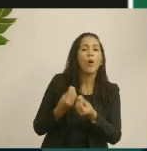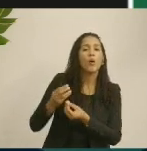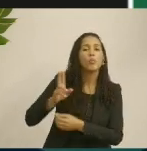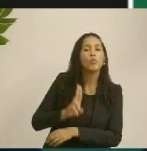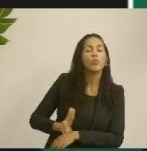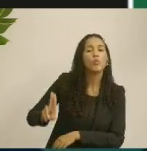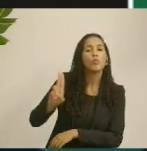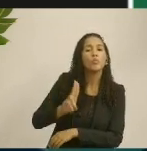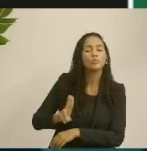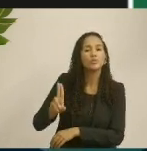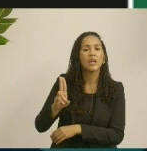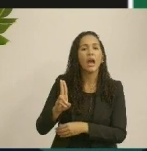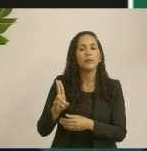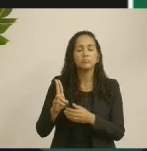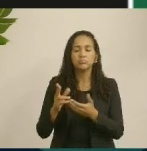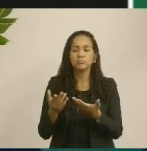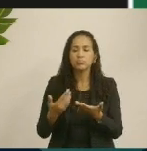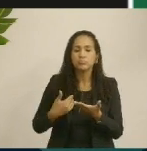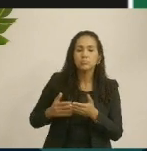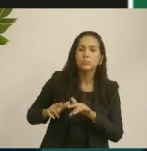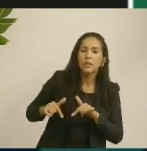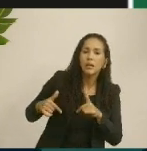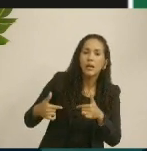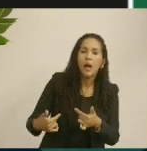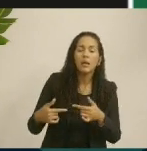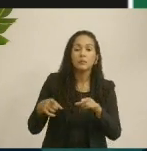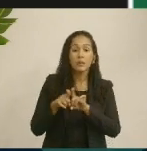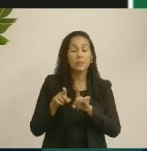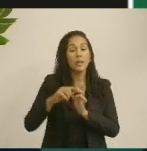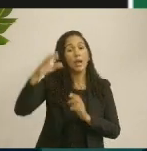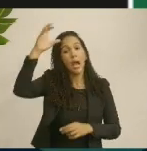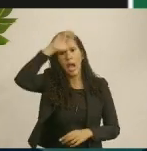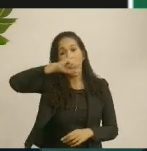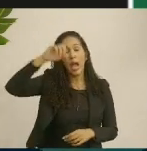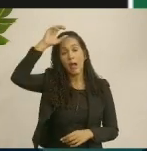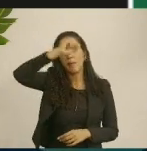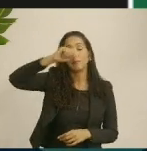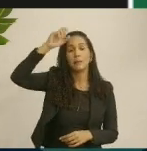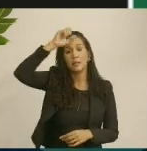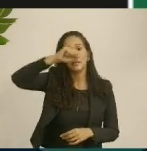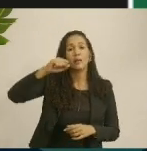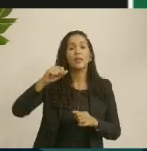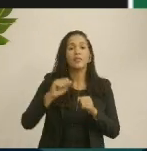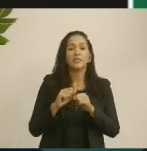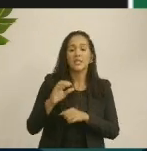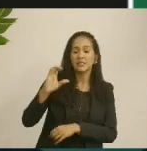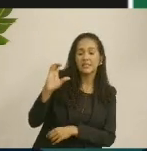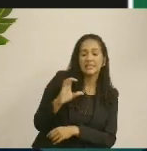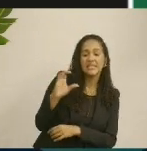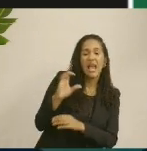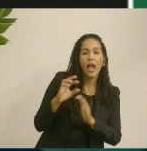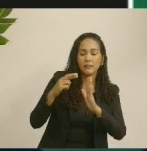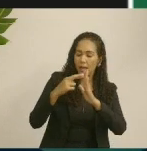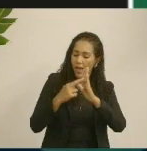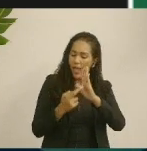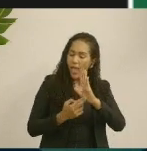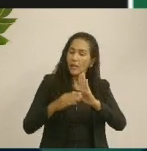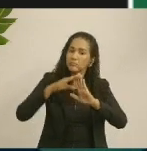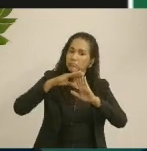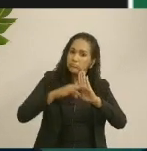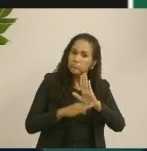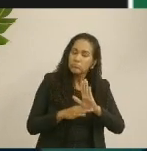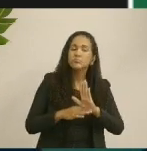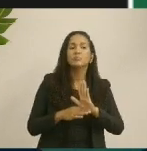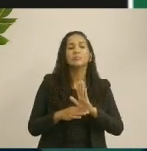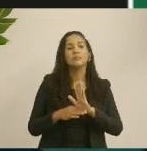important. Learning also how to do the regulatory sciences so that we can meet the quality and the rigorousness of